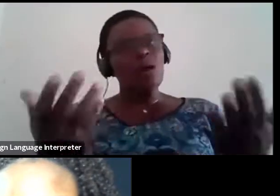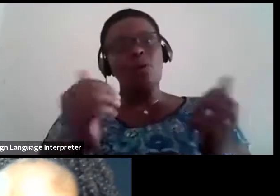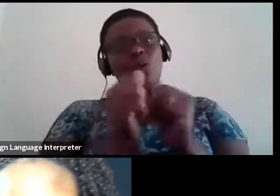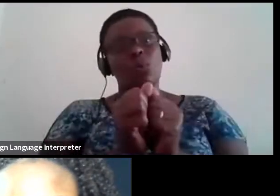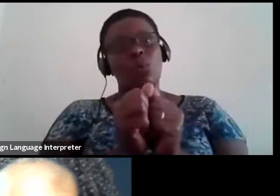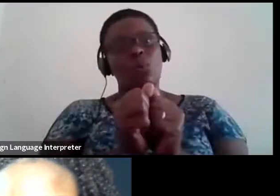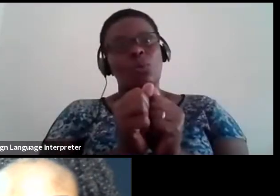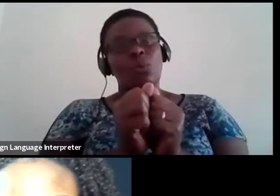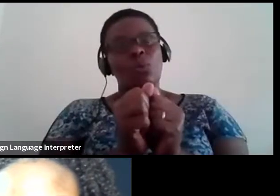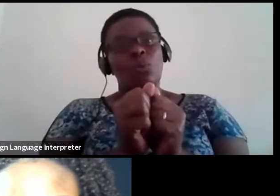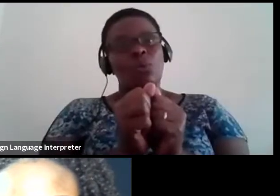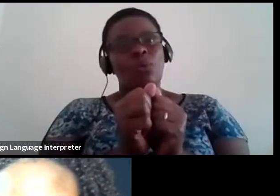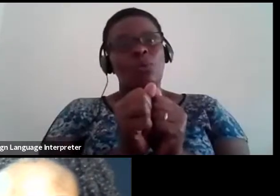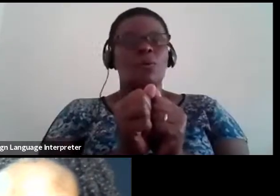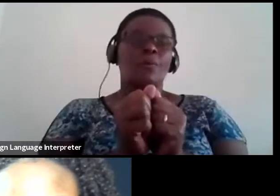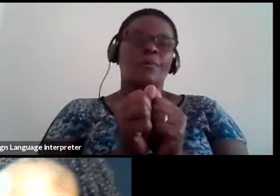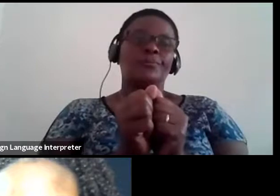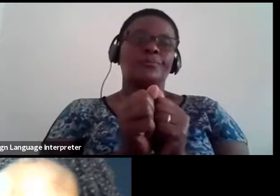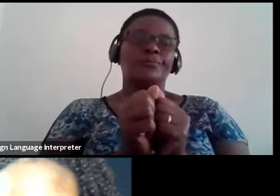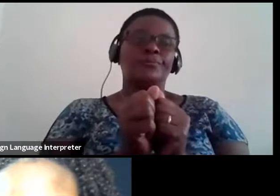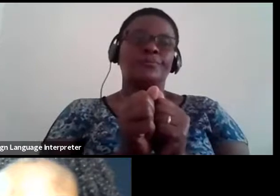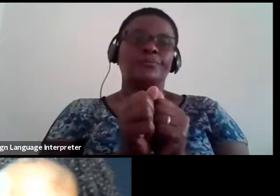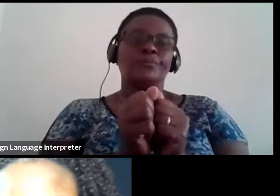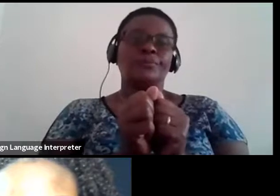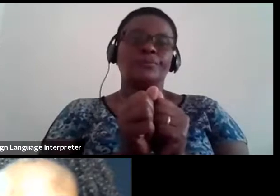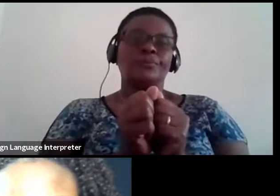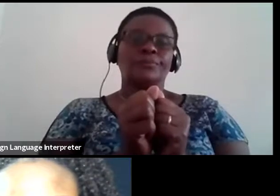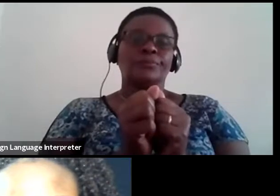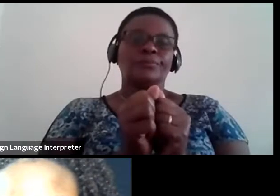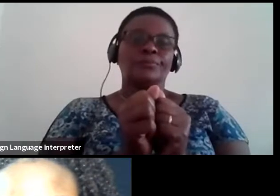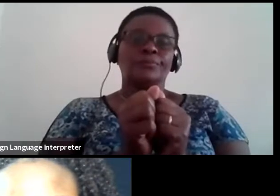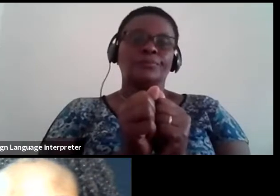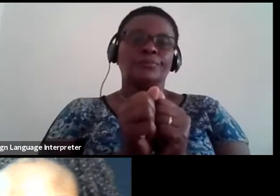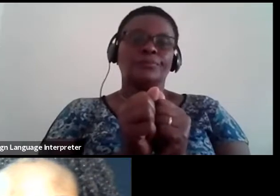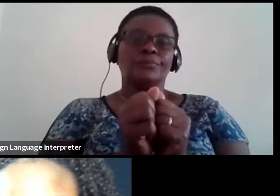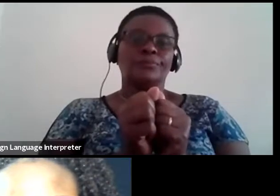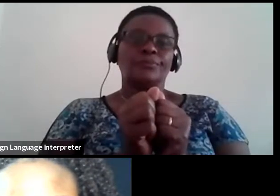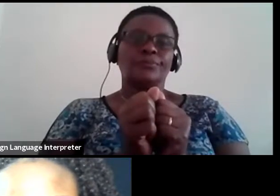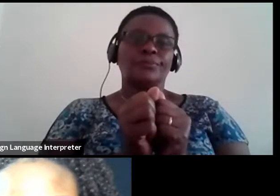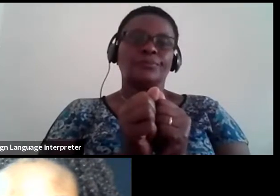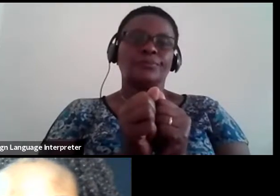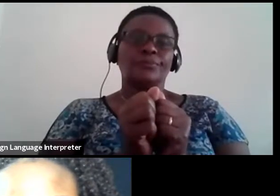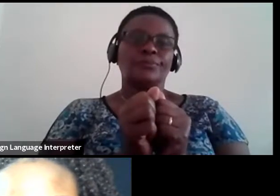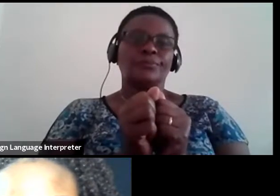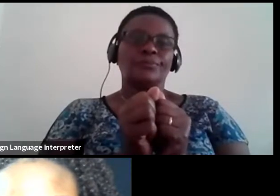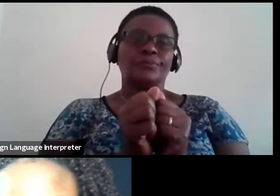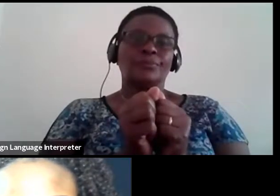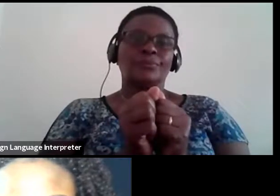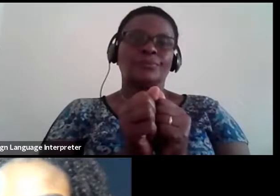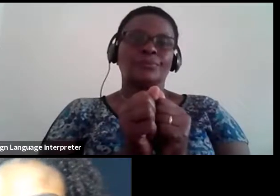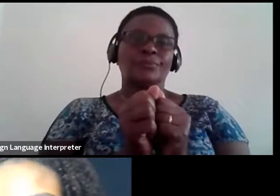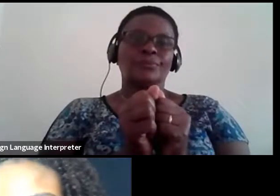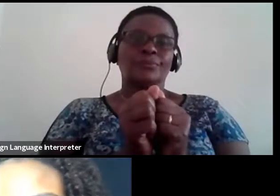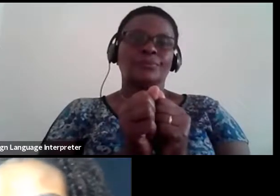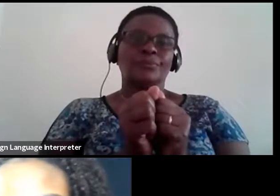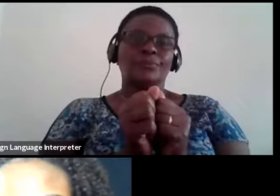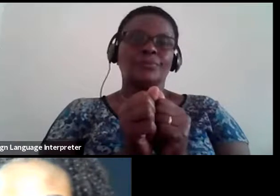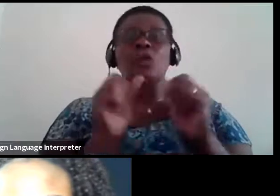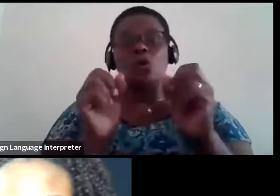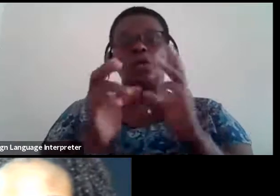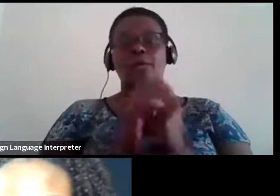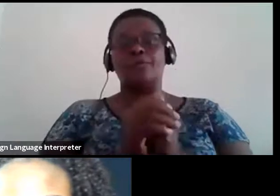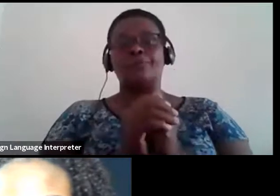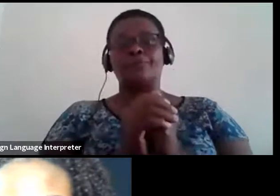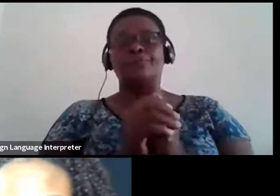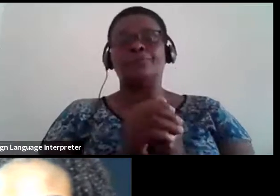Sorry. Okay. All right.